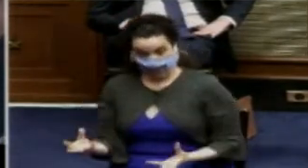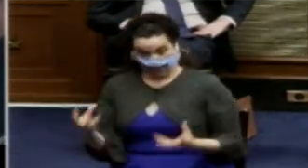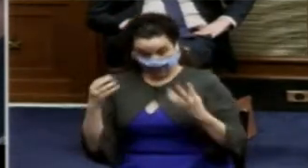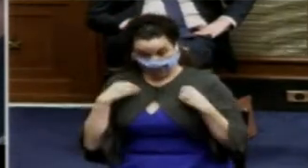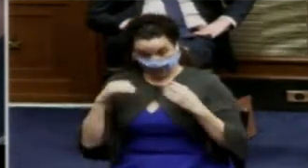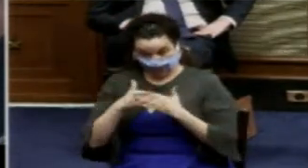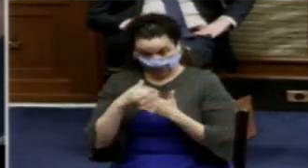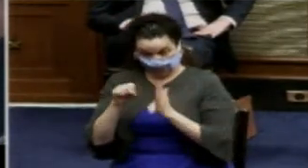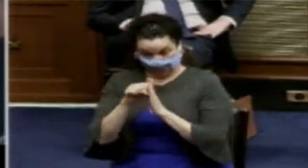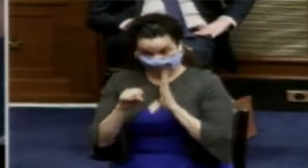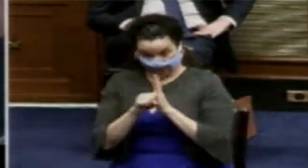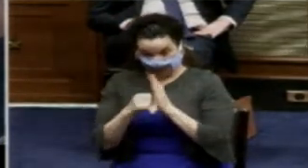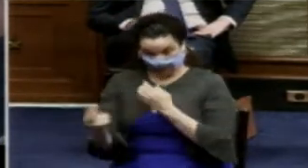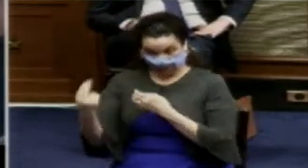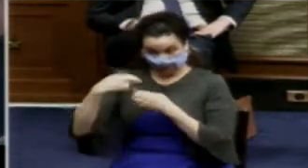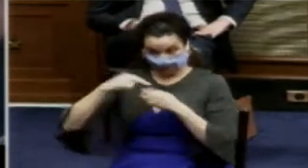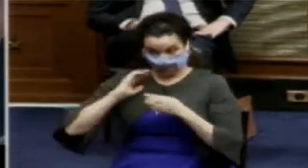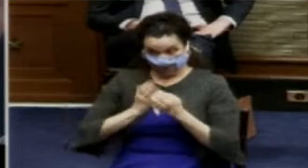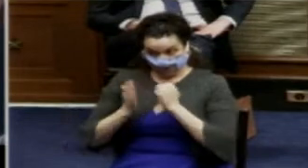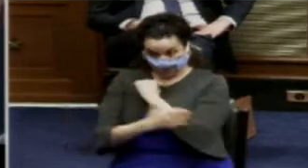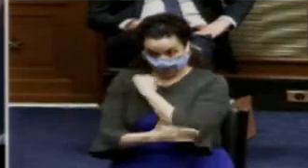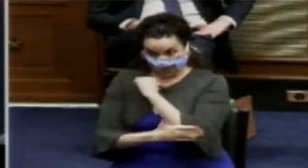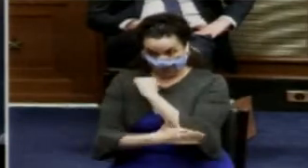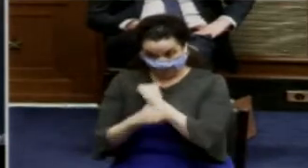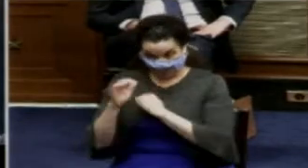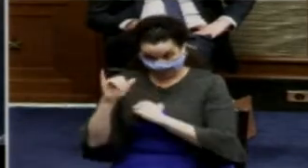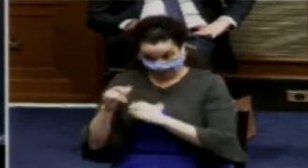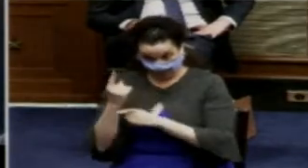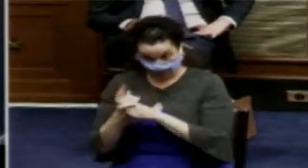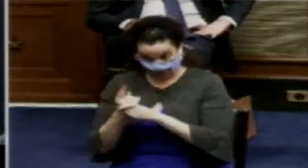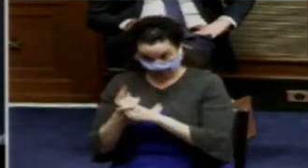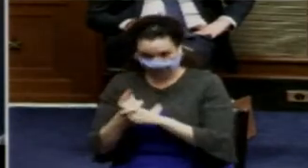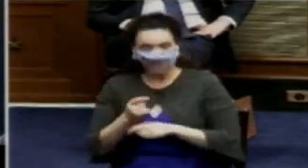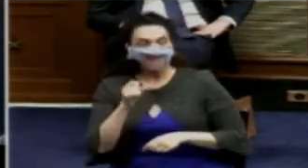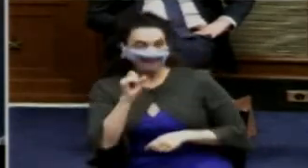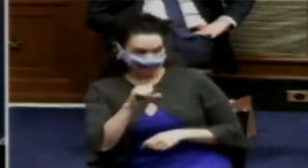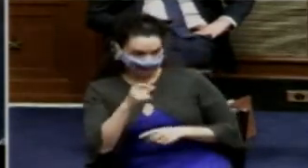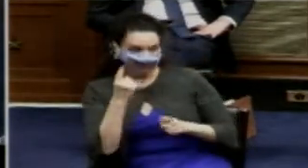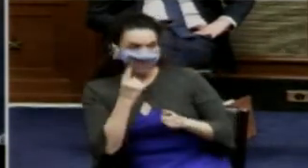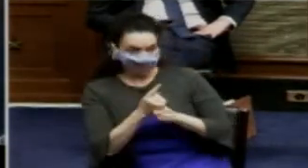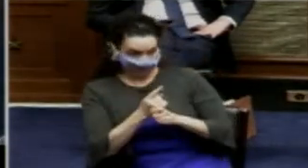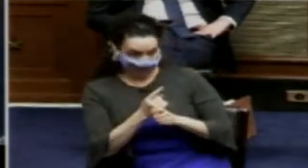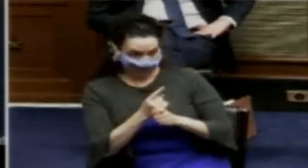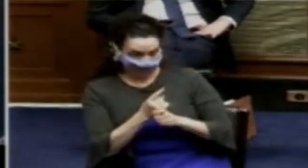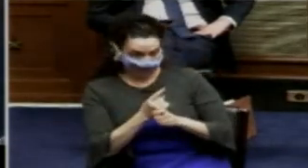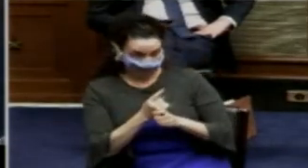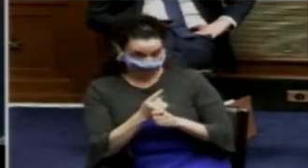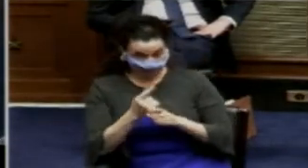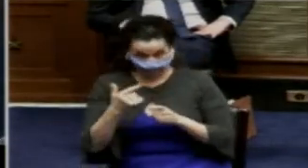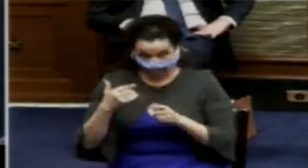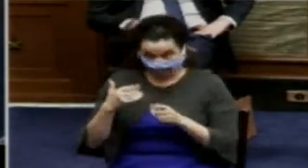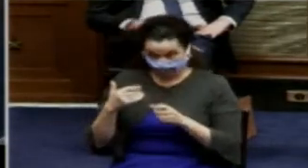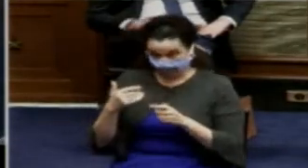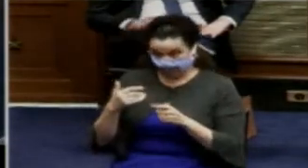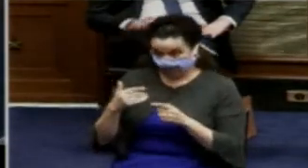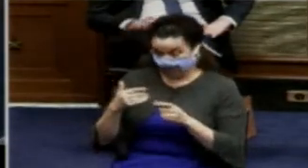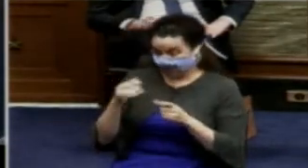correct? That is correct. Are there conditions? Is the conditionality in the admissions